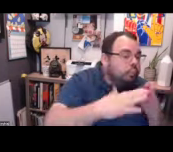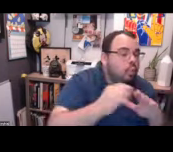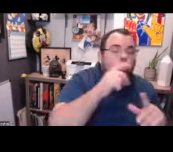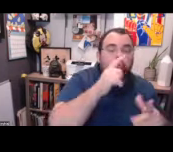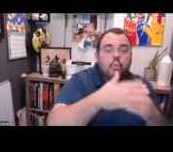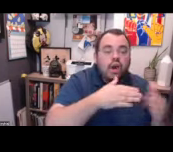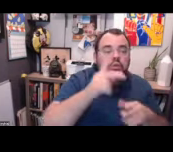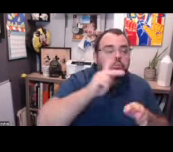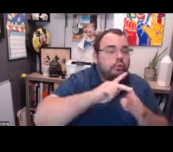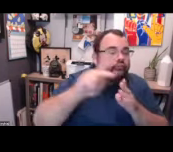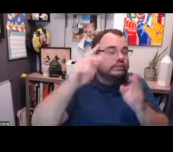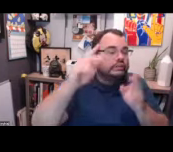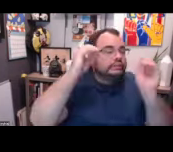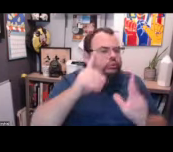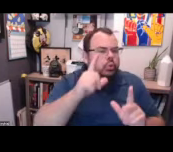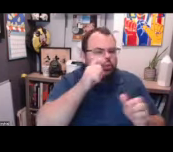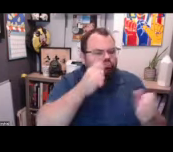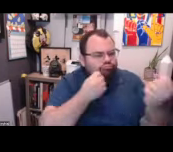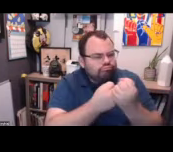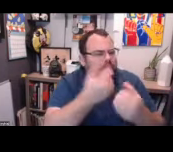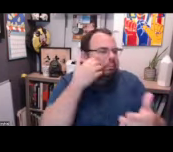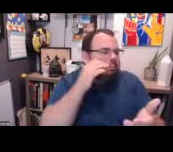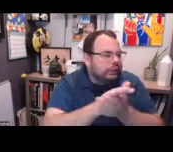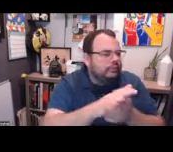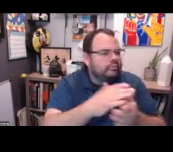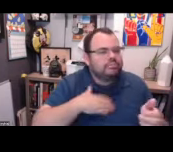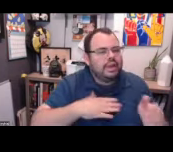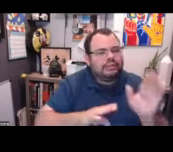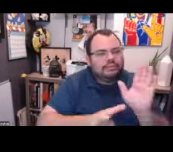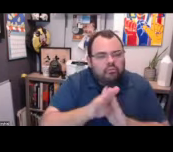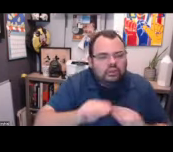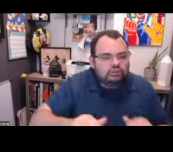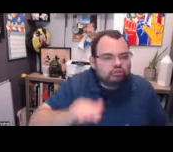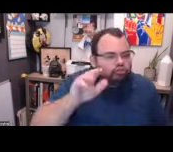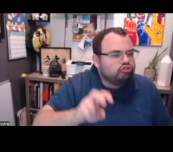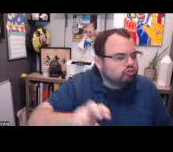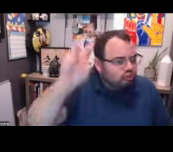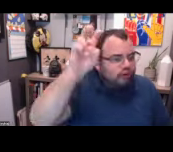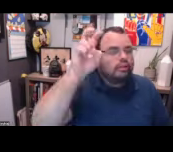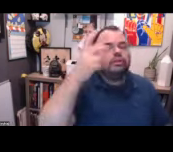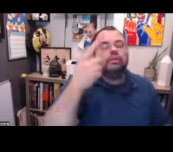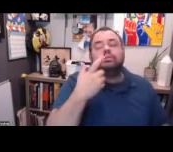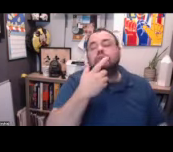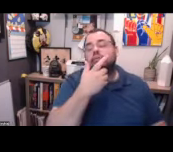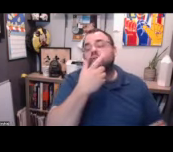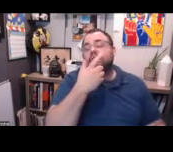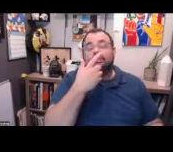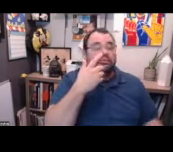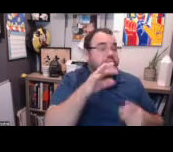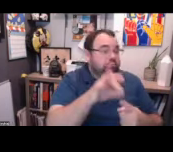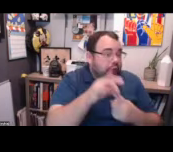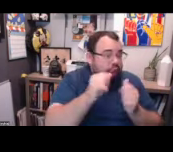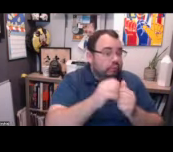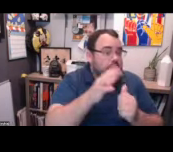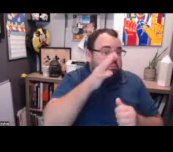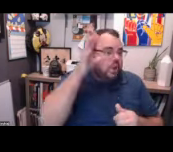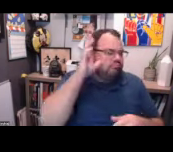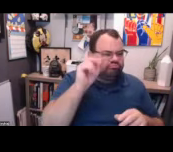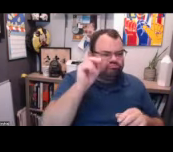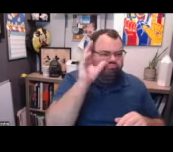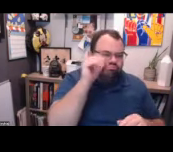parents, and the deaf community, and the professionals that I met, and the partnerships I made growing up, and